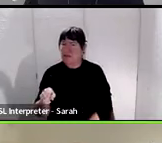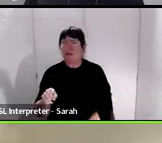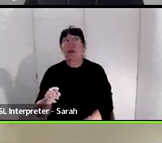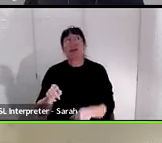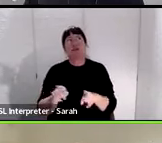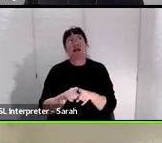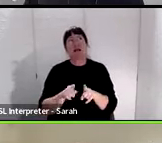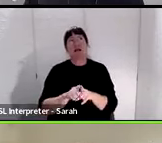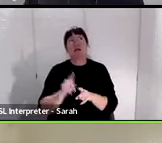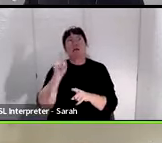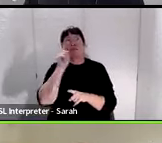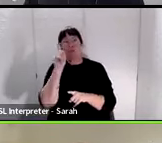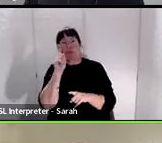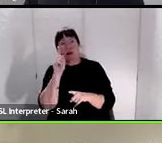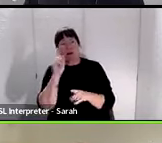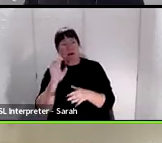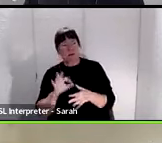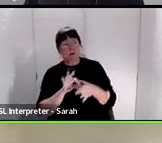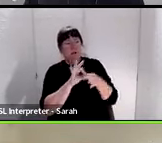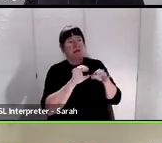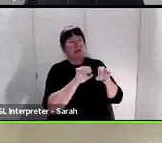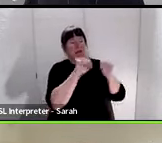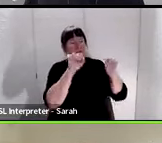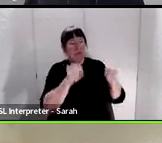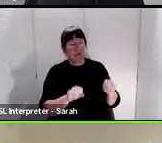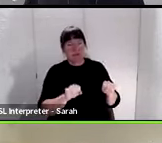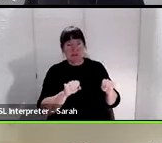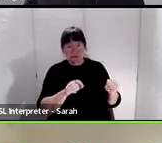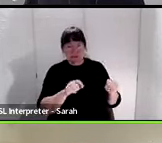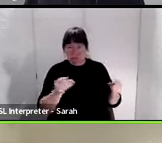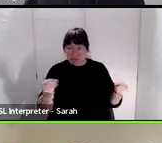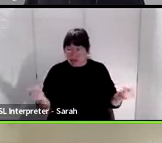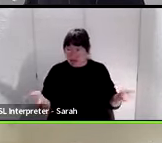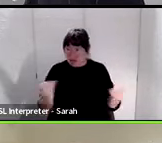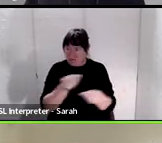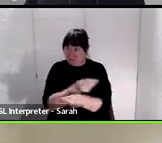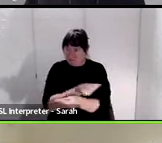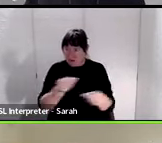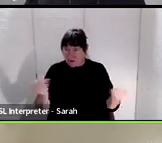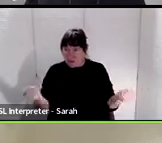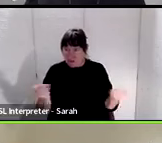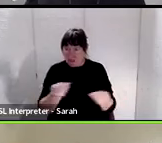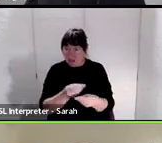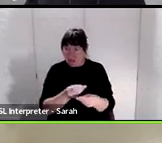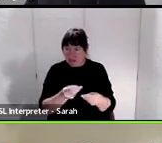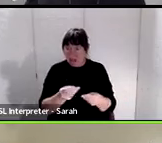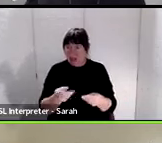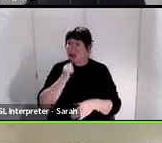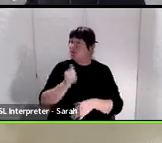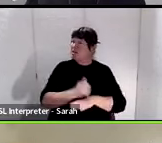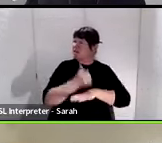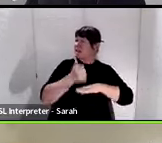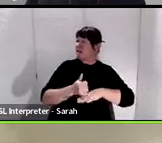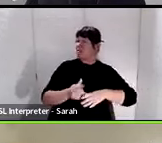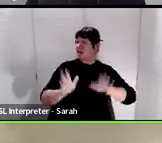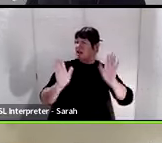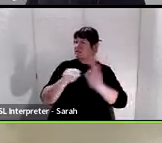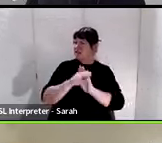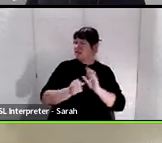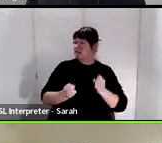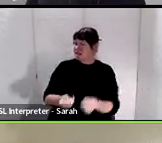is no reason why disabled New Zealanders will have any faith in a system where you say, look, we've set it up now, here's the standards, and then walk